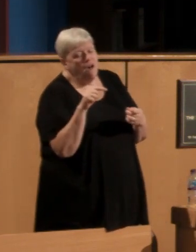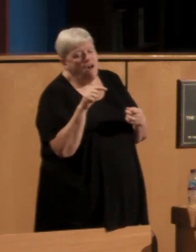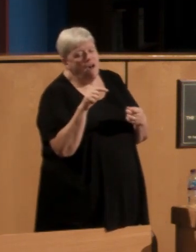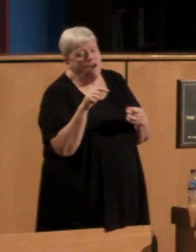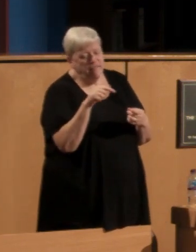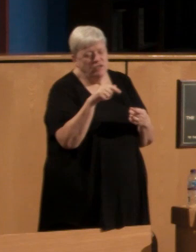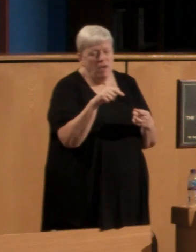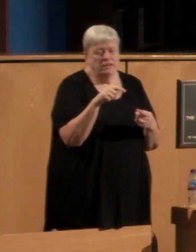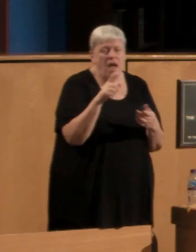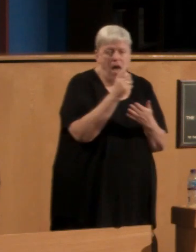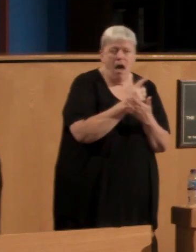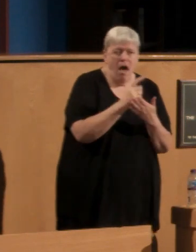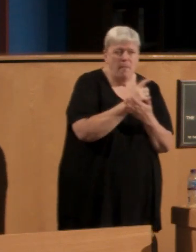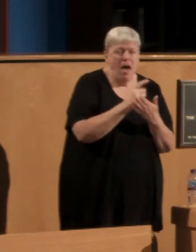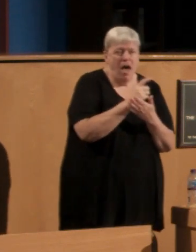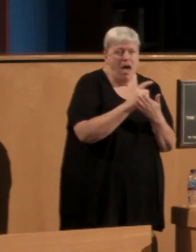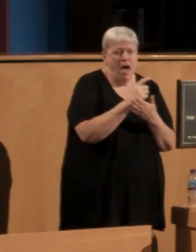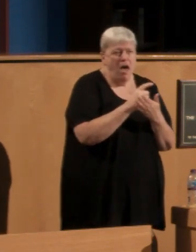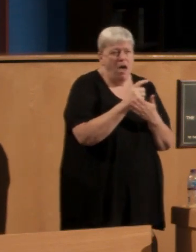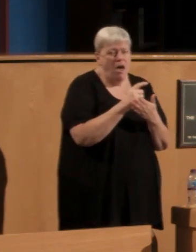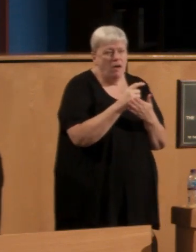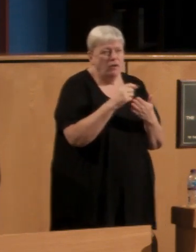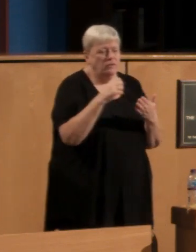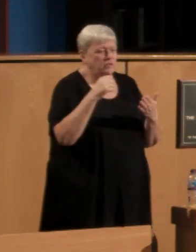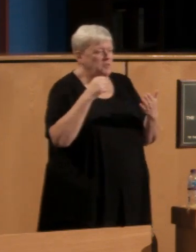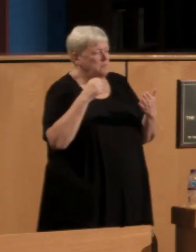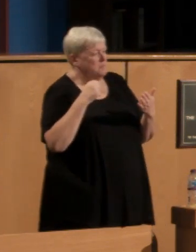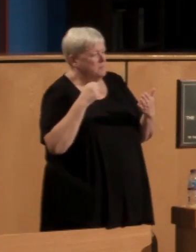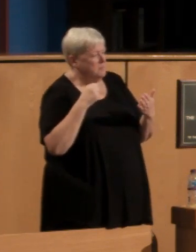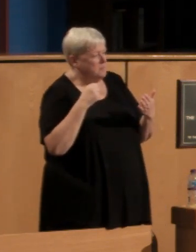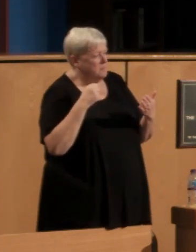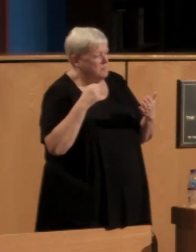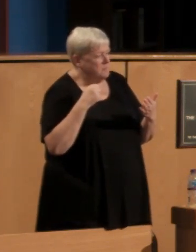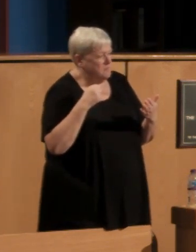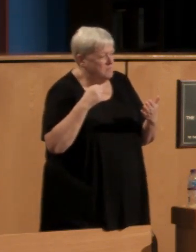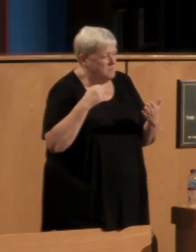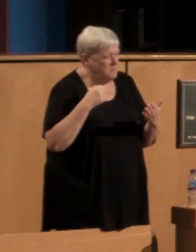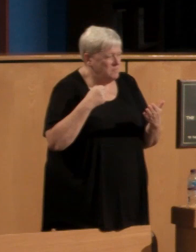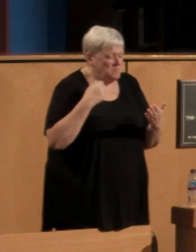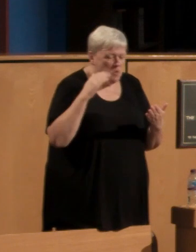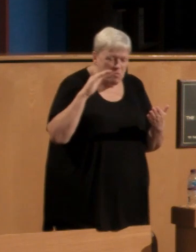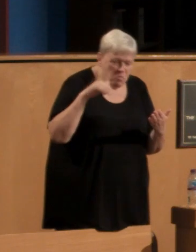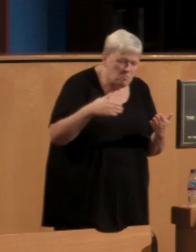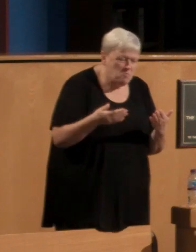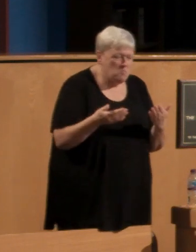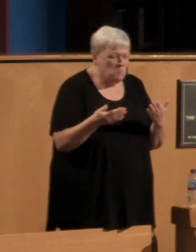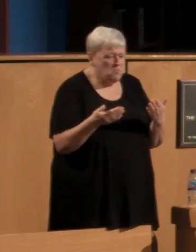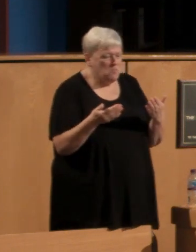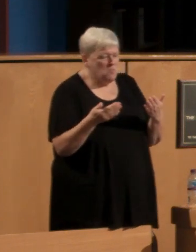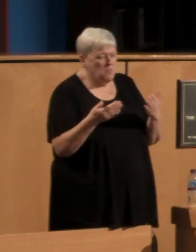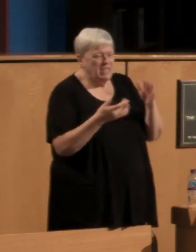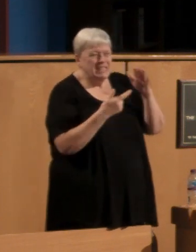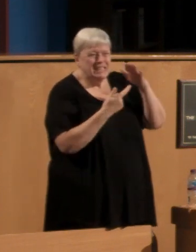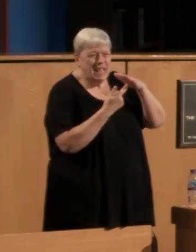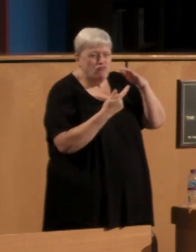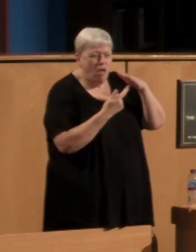this one is about my queerness. This is about it as a more of a central theme. So I think